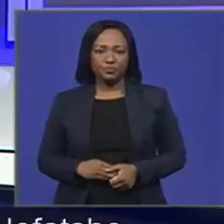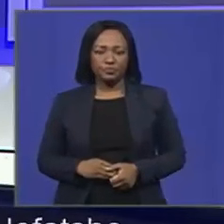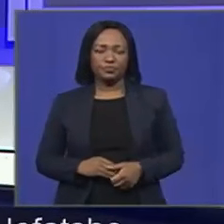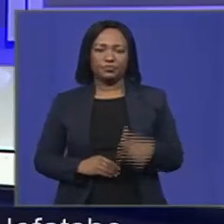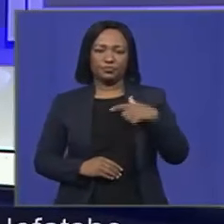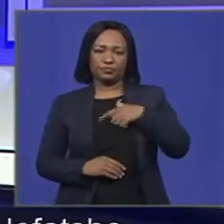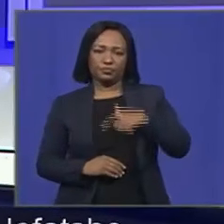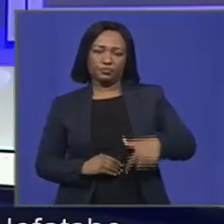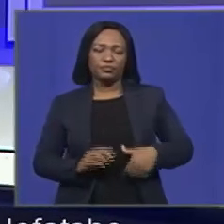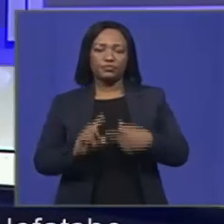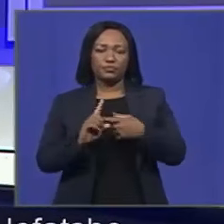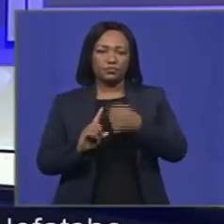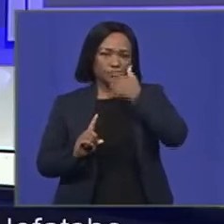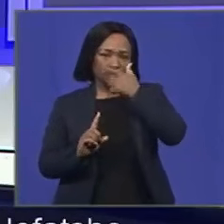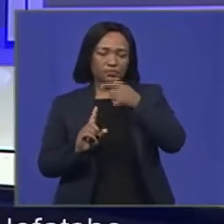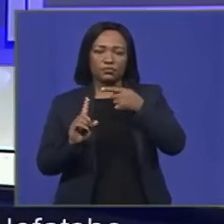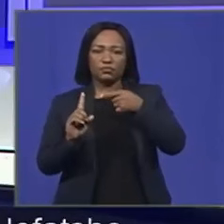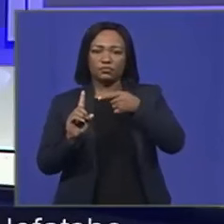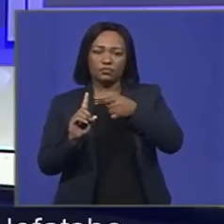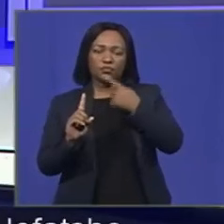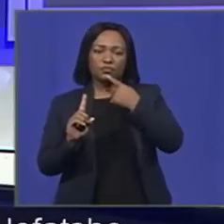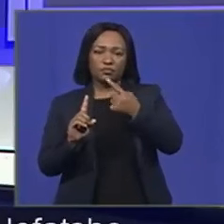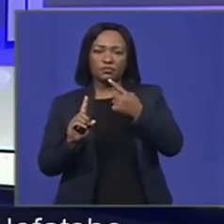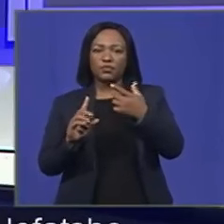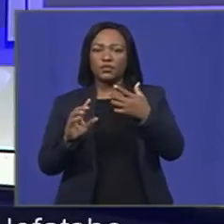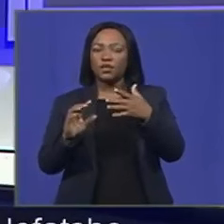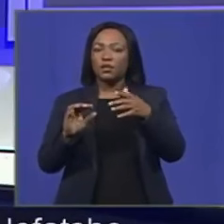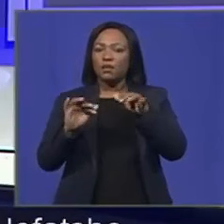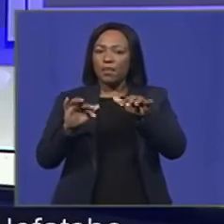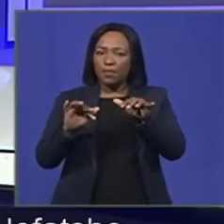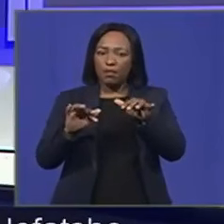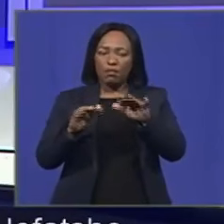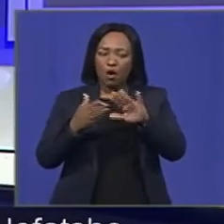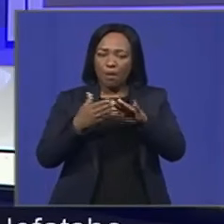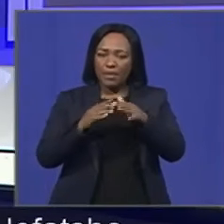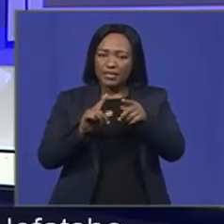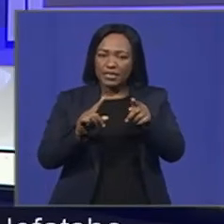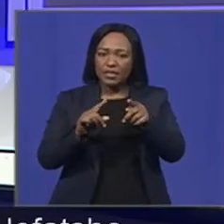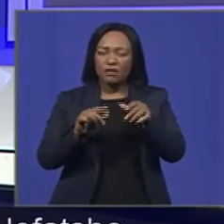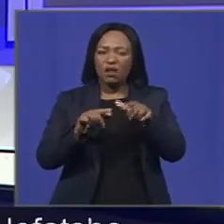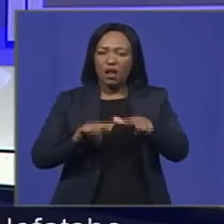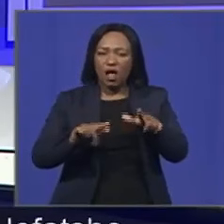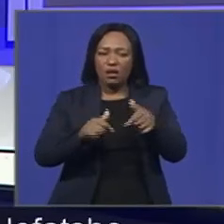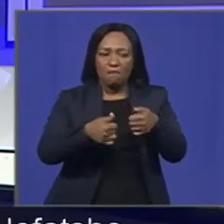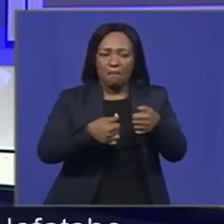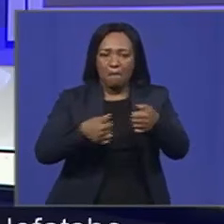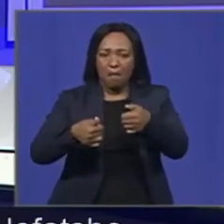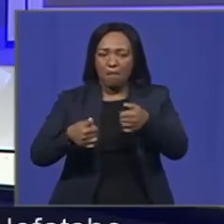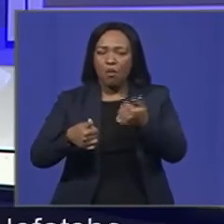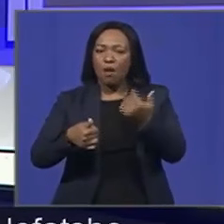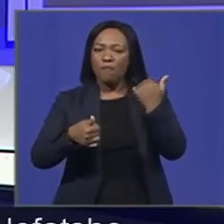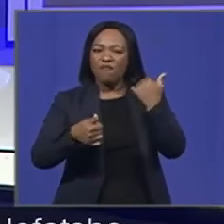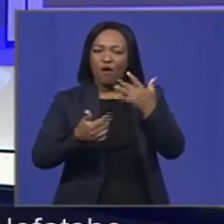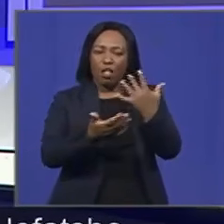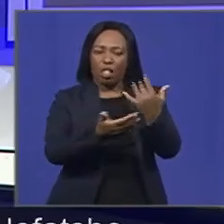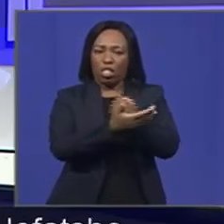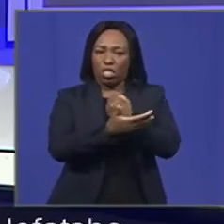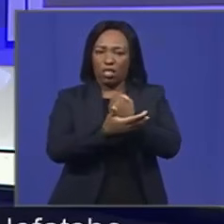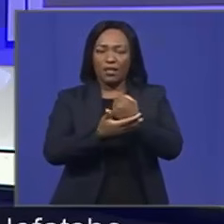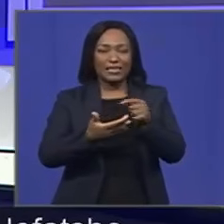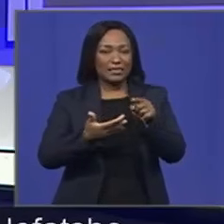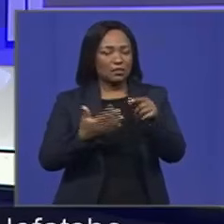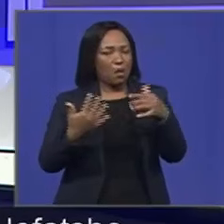Mopresidente Cyril Ramaphosa a re go busediwa ga ditshwanelo tsa bolemafatshe go baagi ba ba amogileng lefatshe mo nakong e fetileng ke tiragatso ya